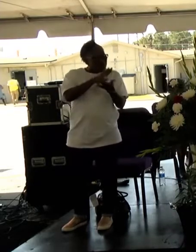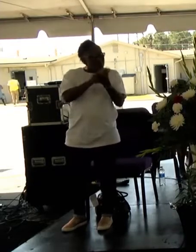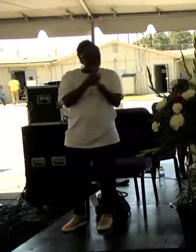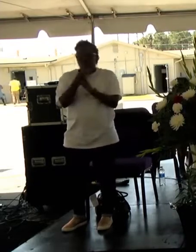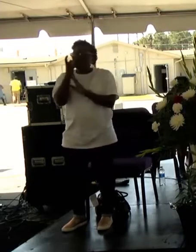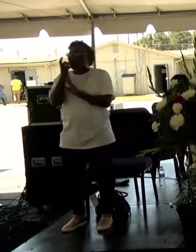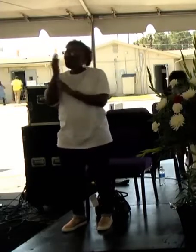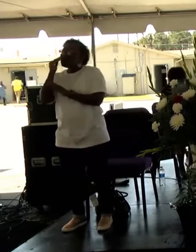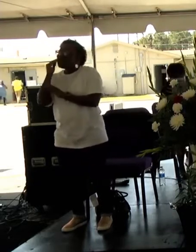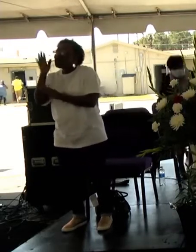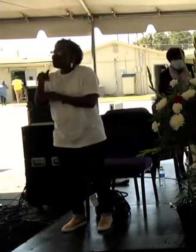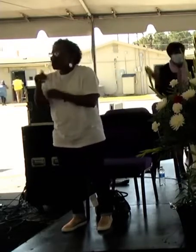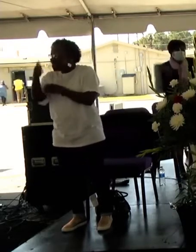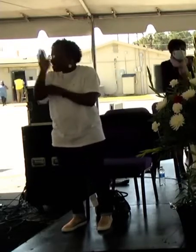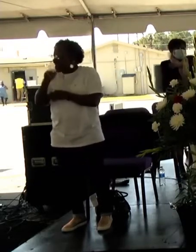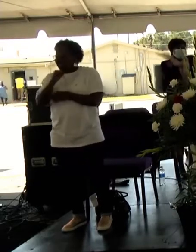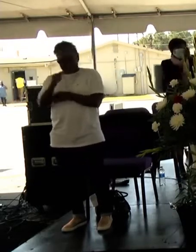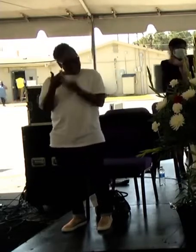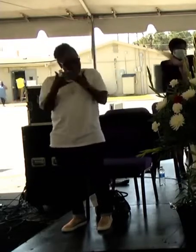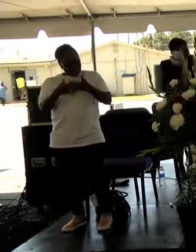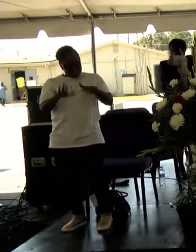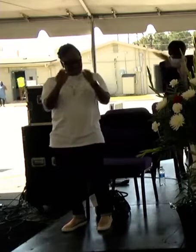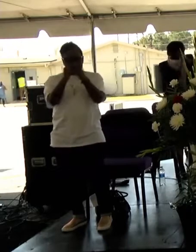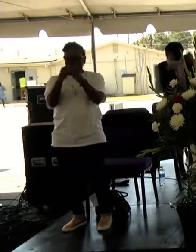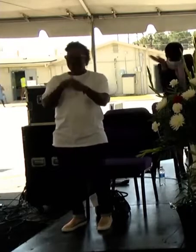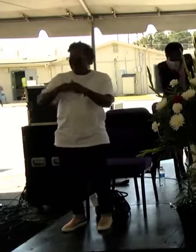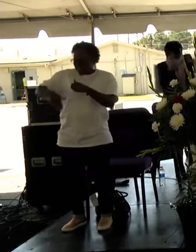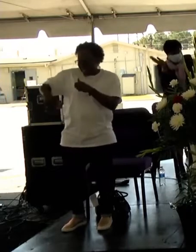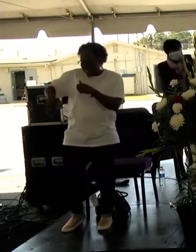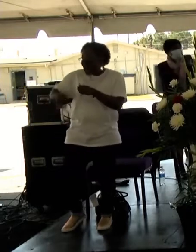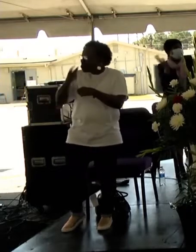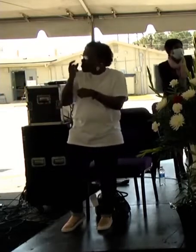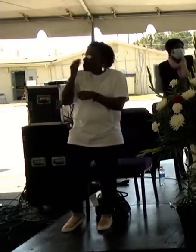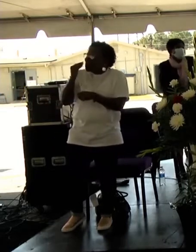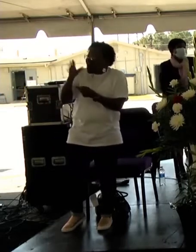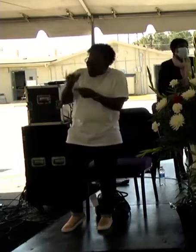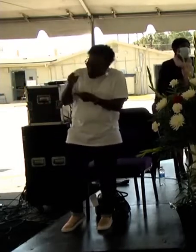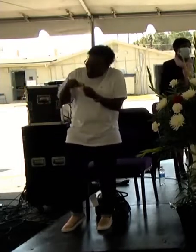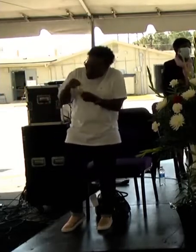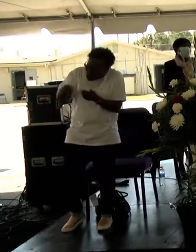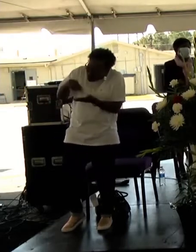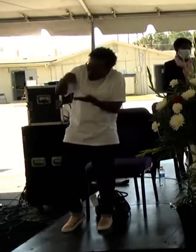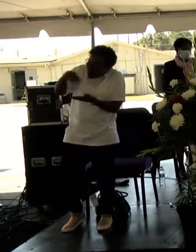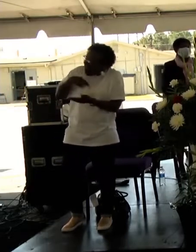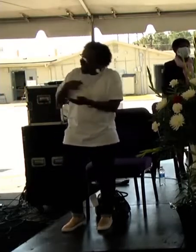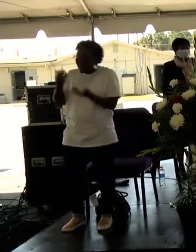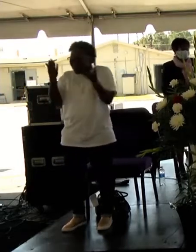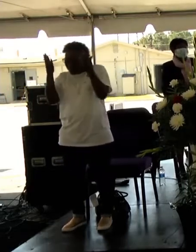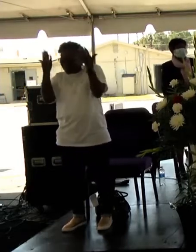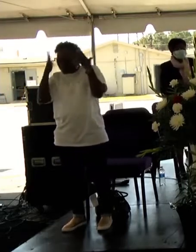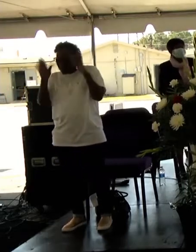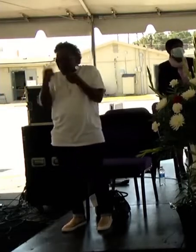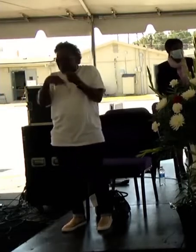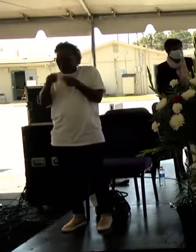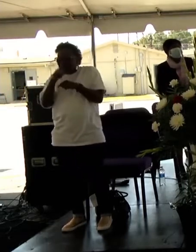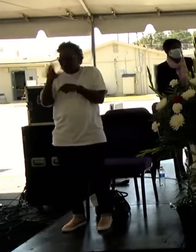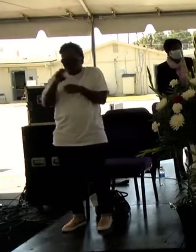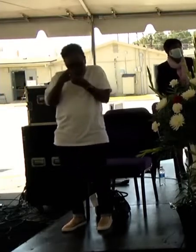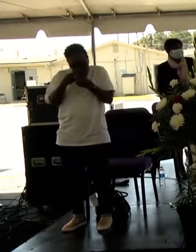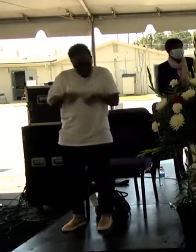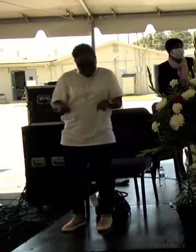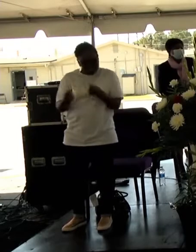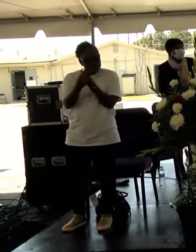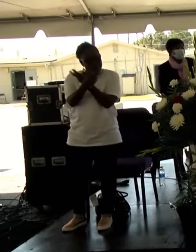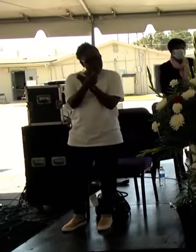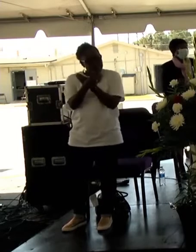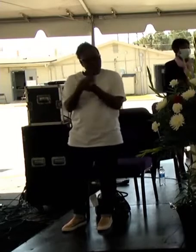ain't through with me yet, and I'm a recipient of his resurrection? How many know that when he rose, I ain't worried about no Easter bunny. I ain't worried